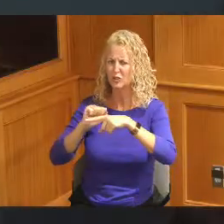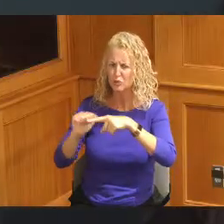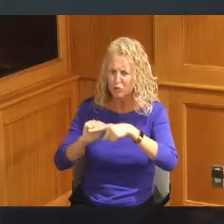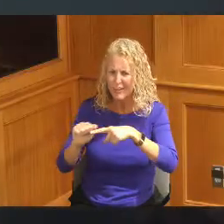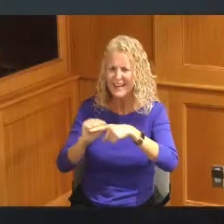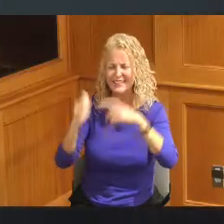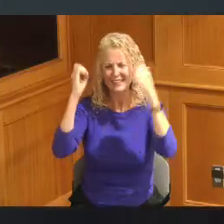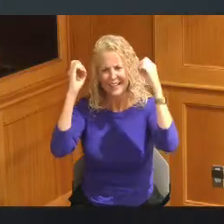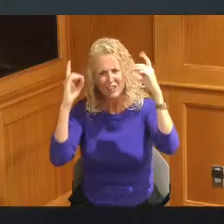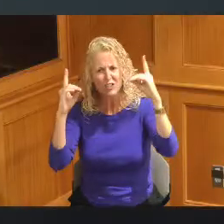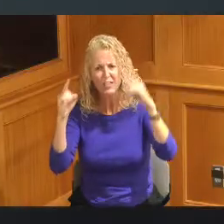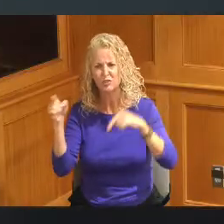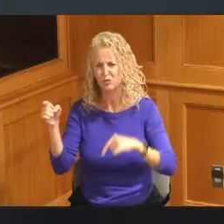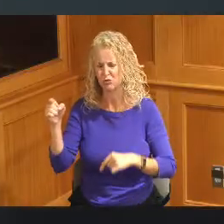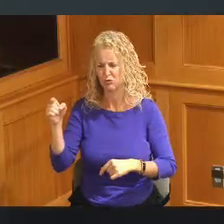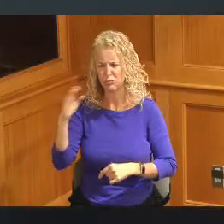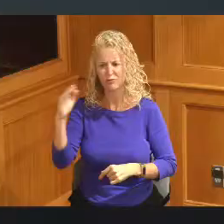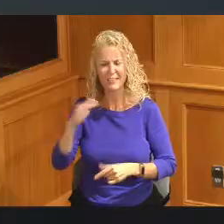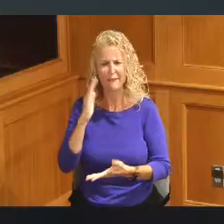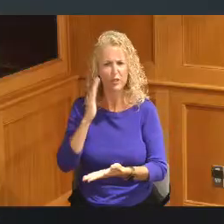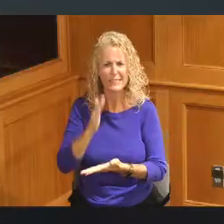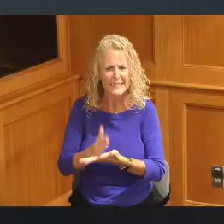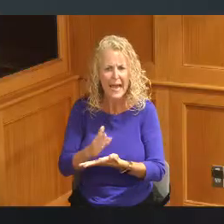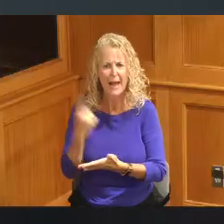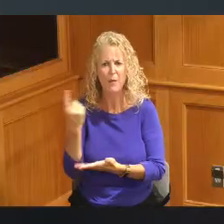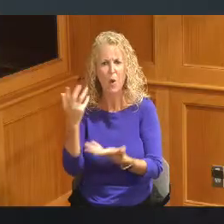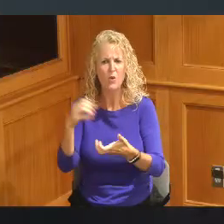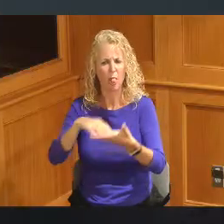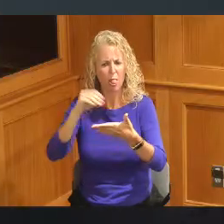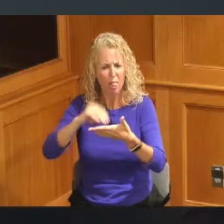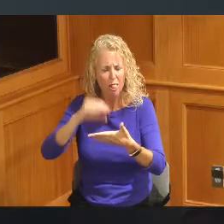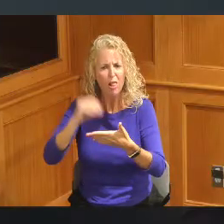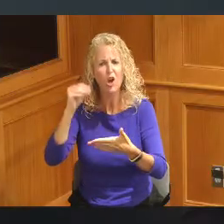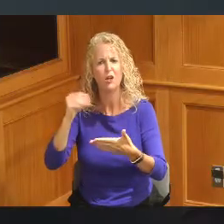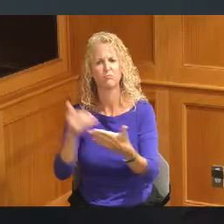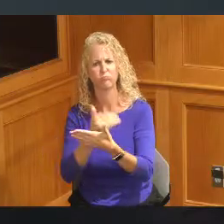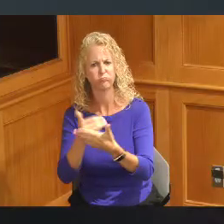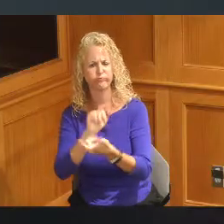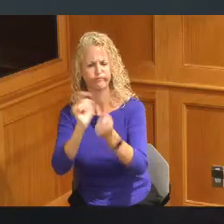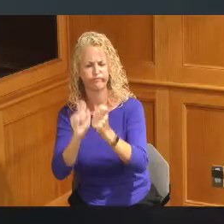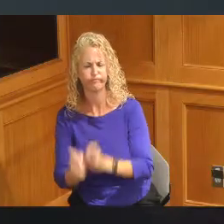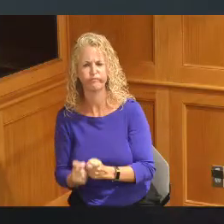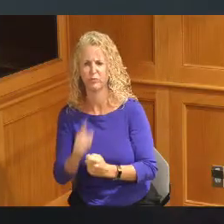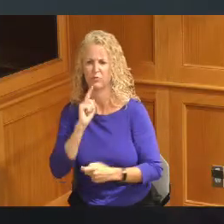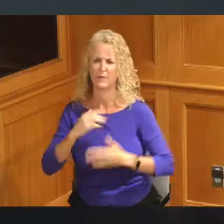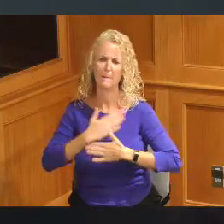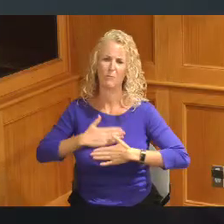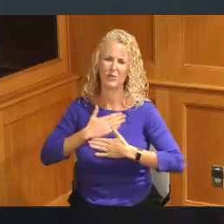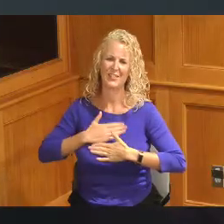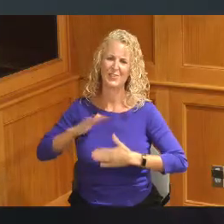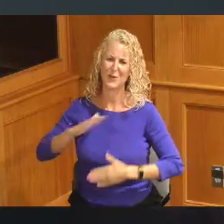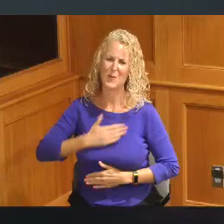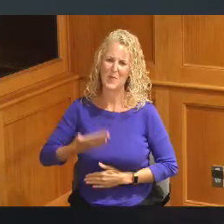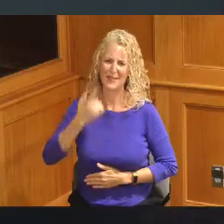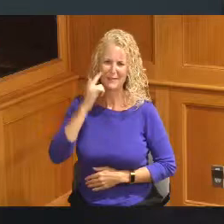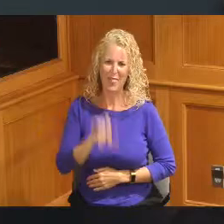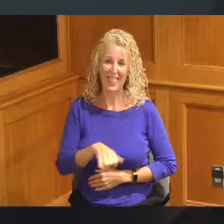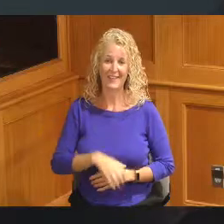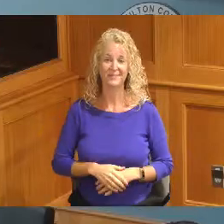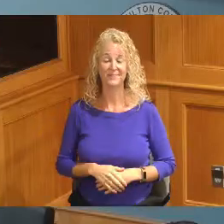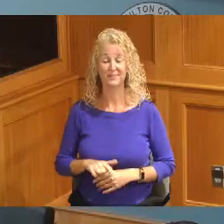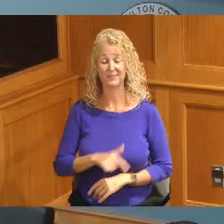to you. You never stop trying to find out what the innovative methods are, and certainly we appreciate that. So thank you.